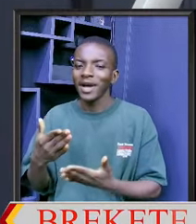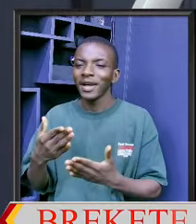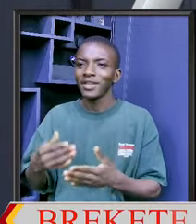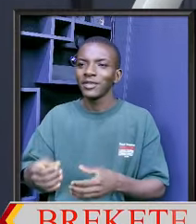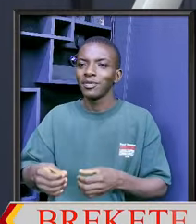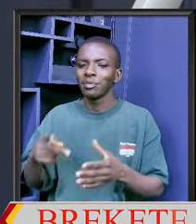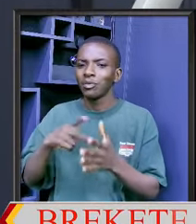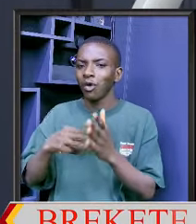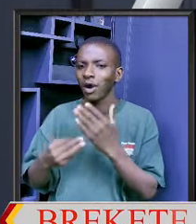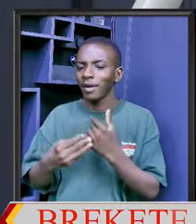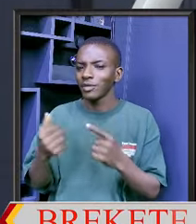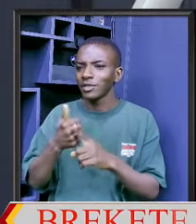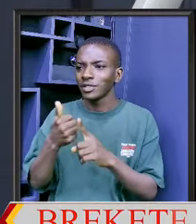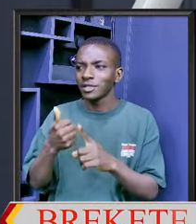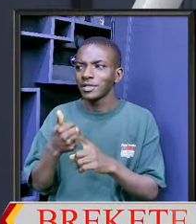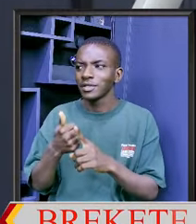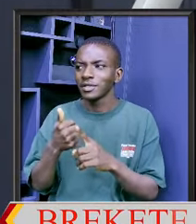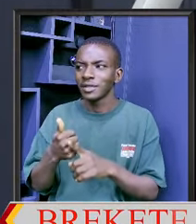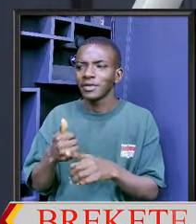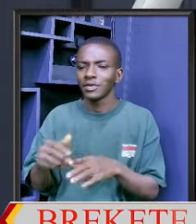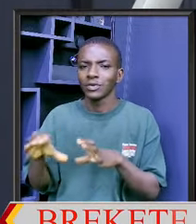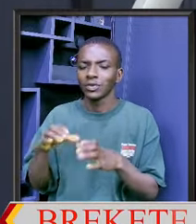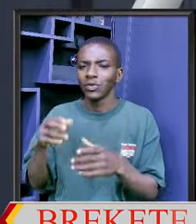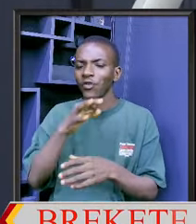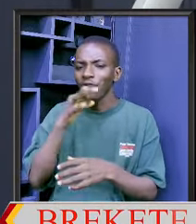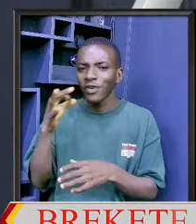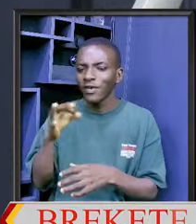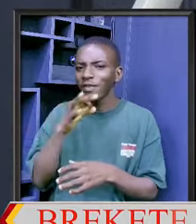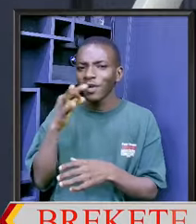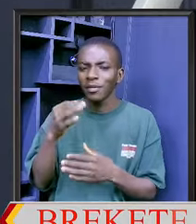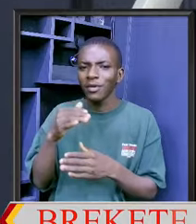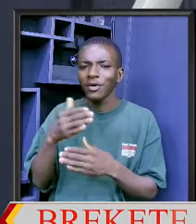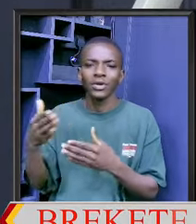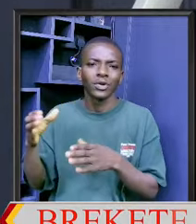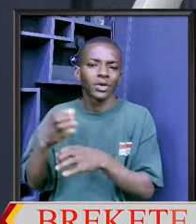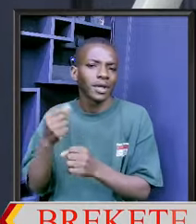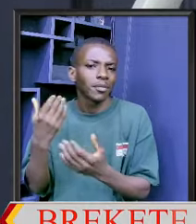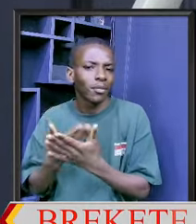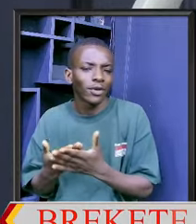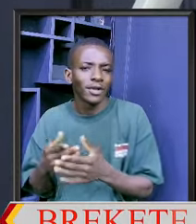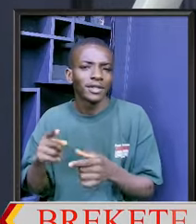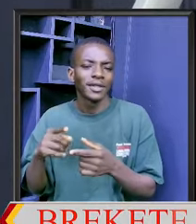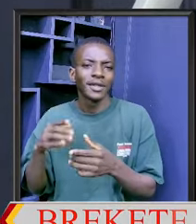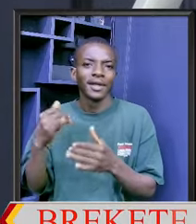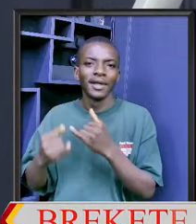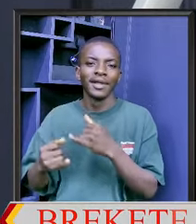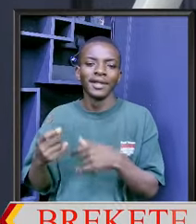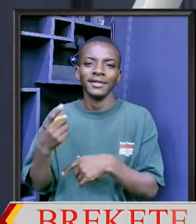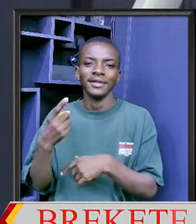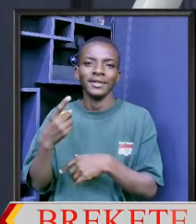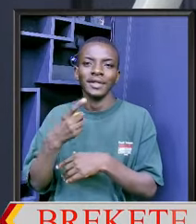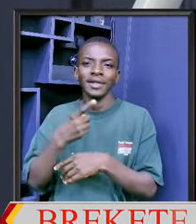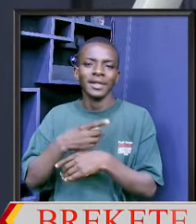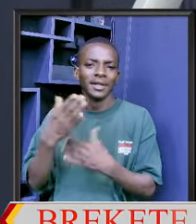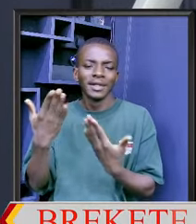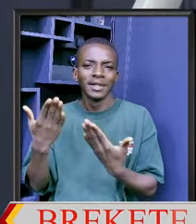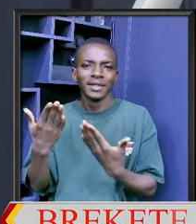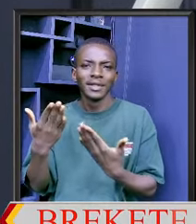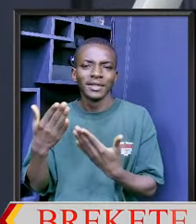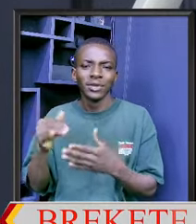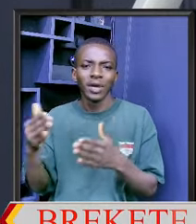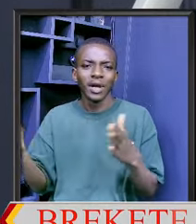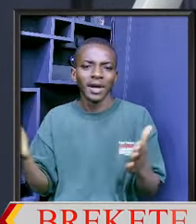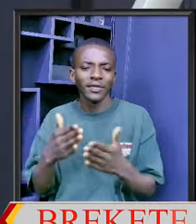If you program yourself, do quadrago, do normal, do this one, you go get money by the end of the whole thing where